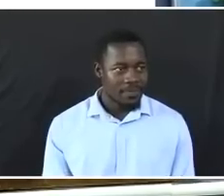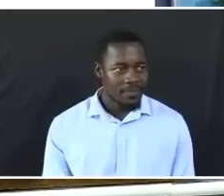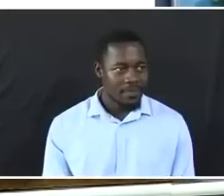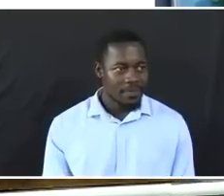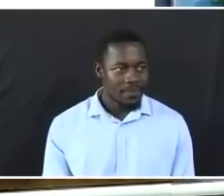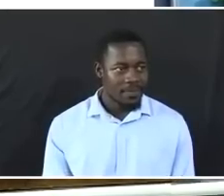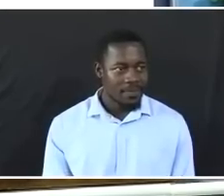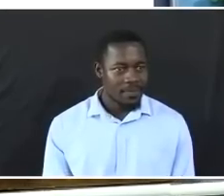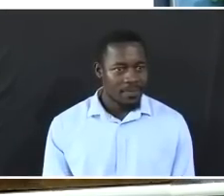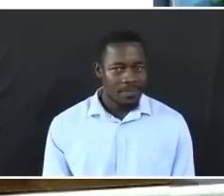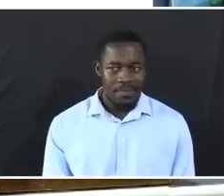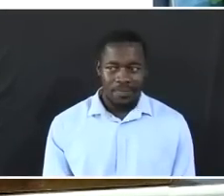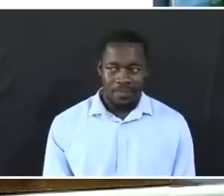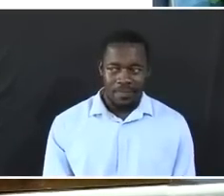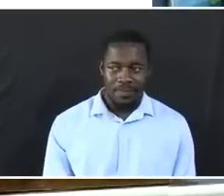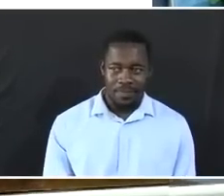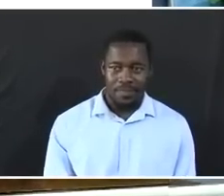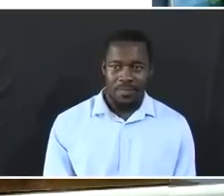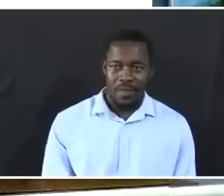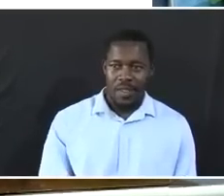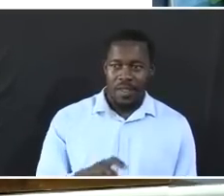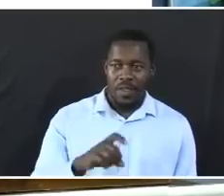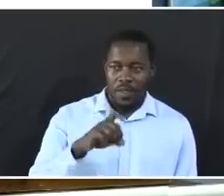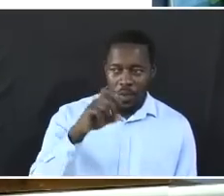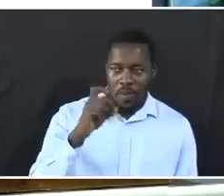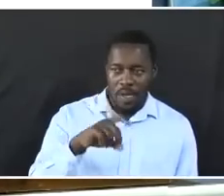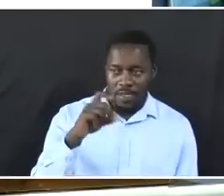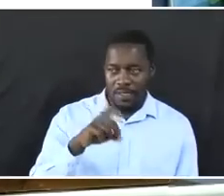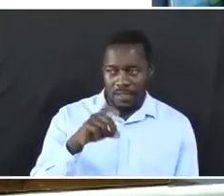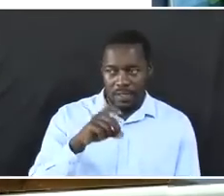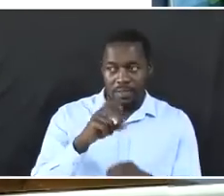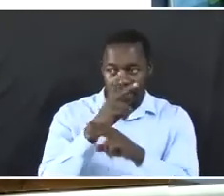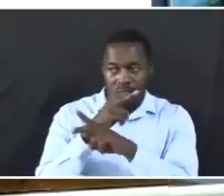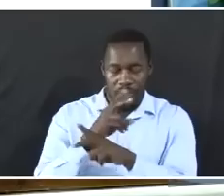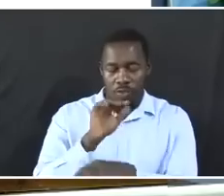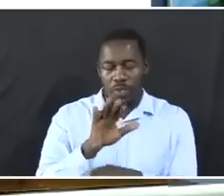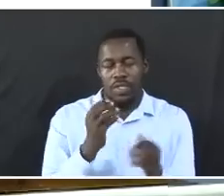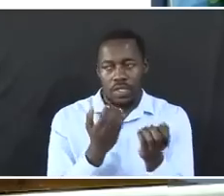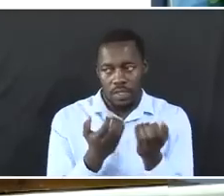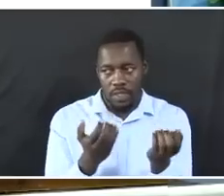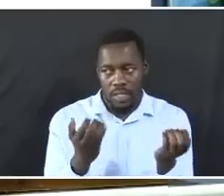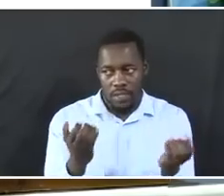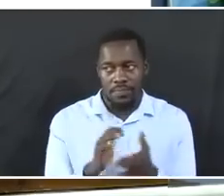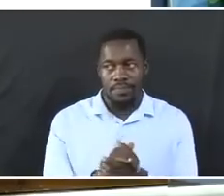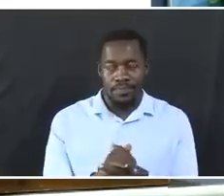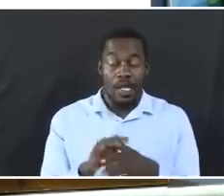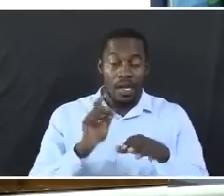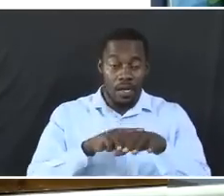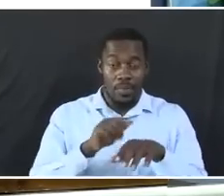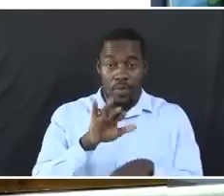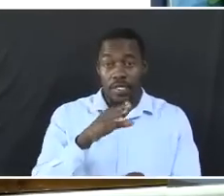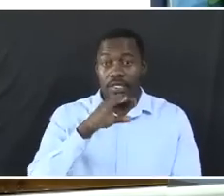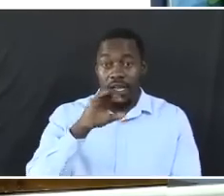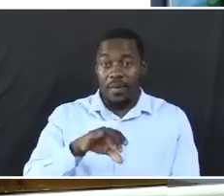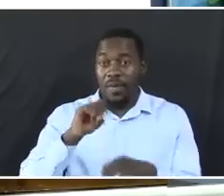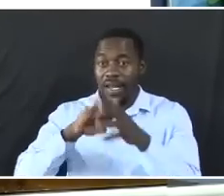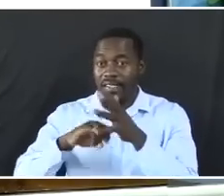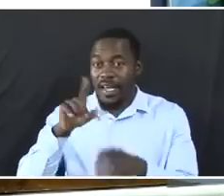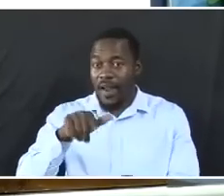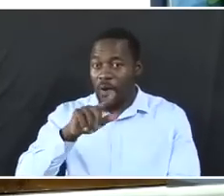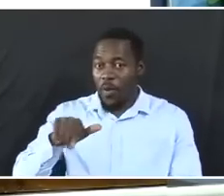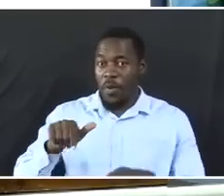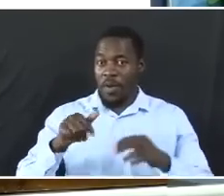I must be protective of my children. I'll do everything in my power so that when it goes down, no one